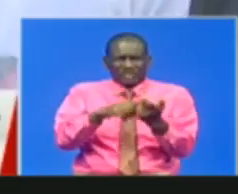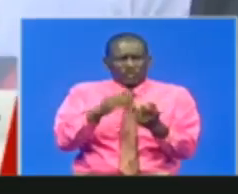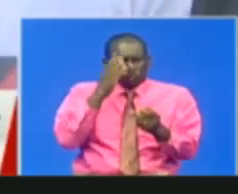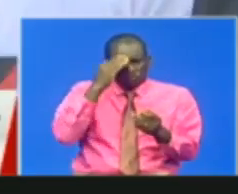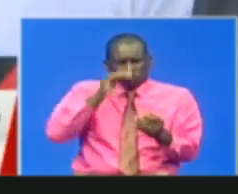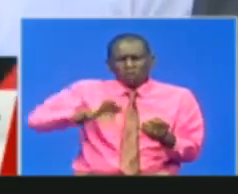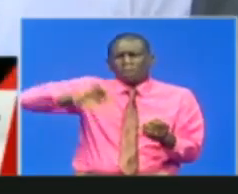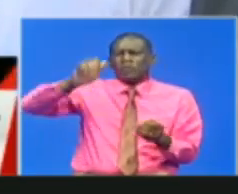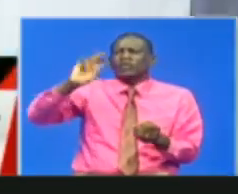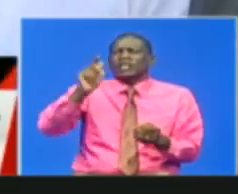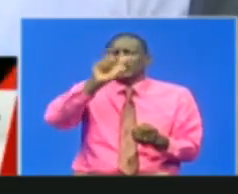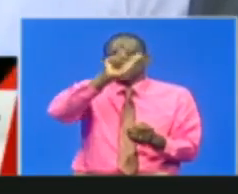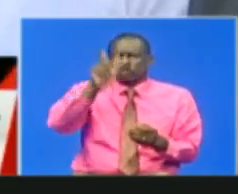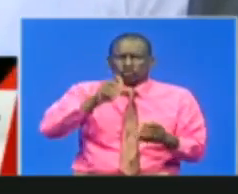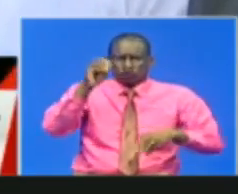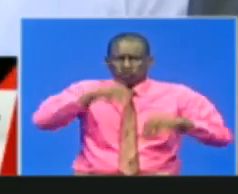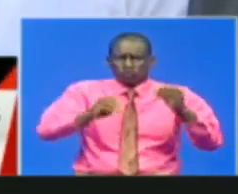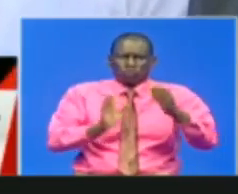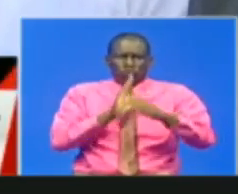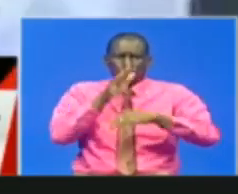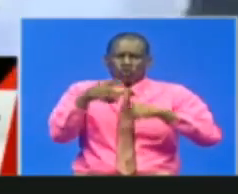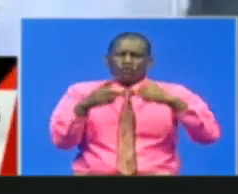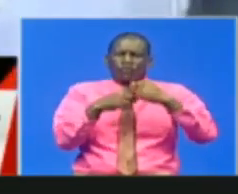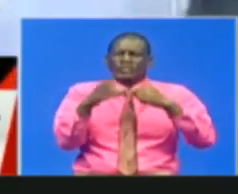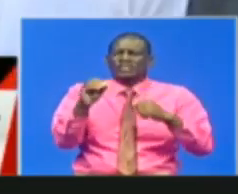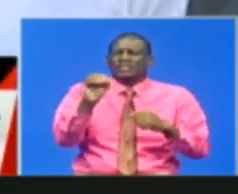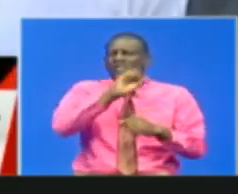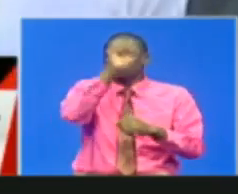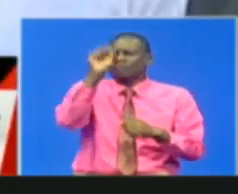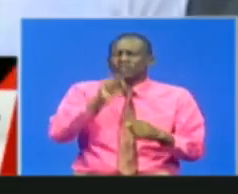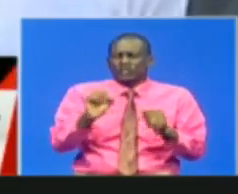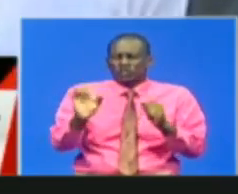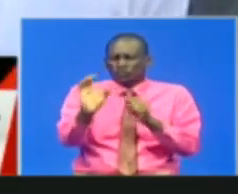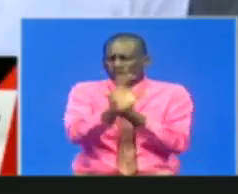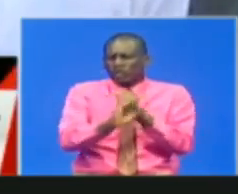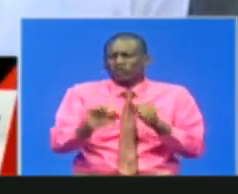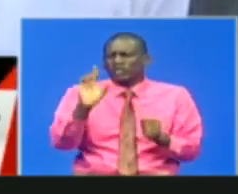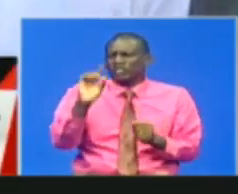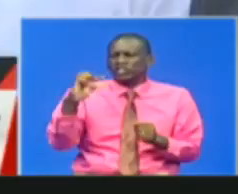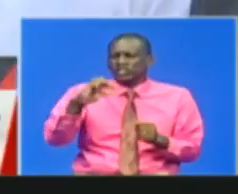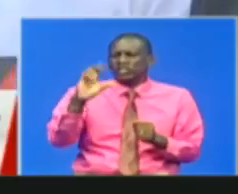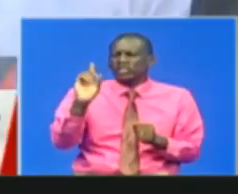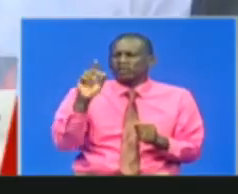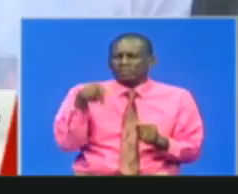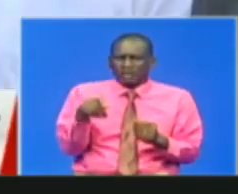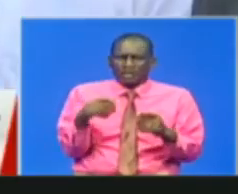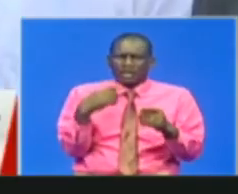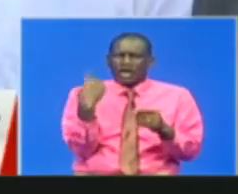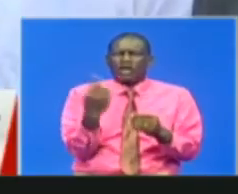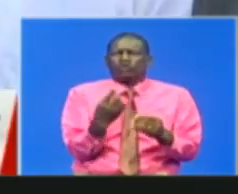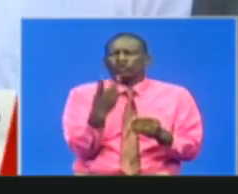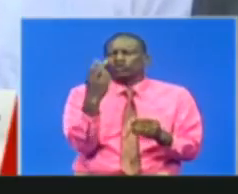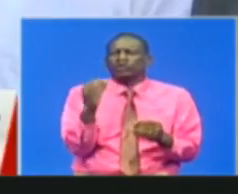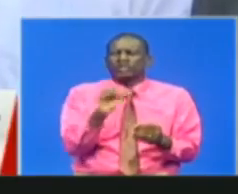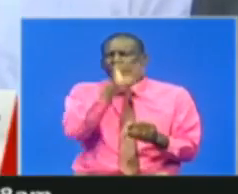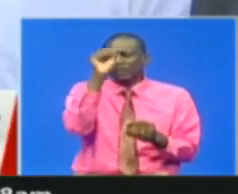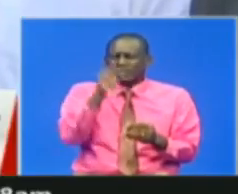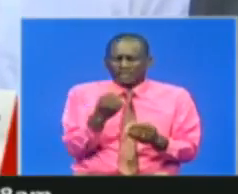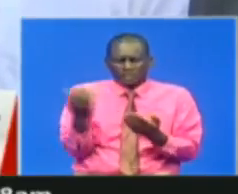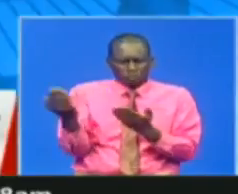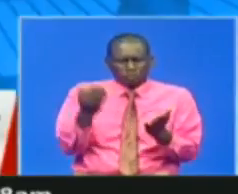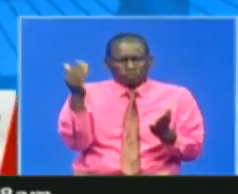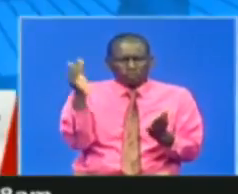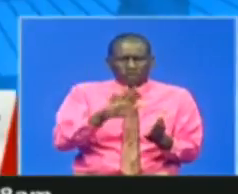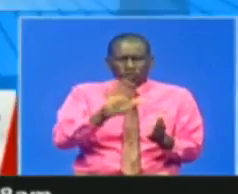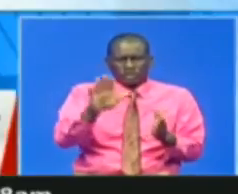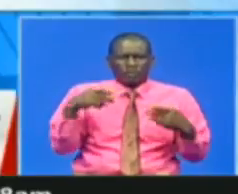Kenya region contributes over 60% of our country's GDP, yet only 20% comes back to its